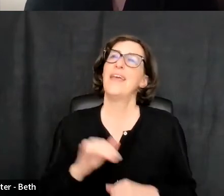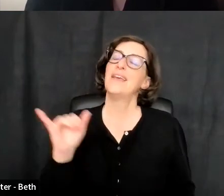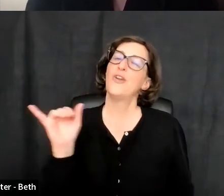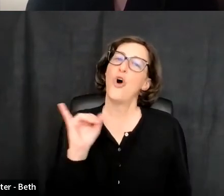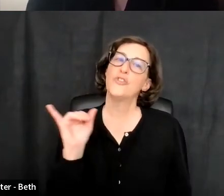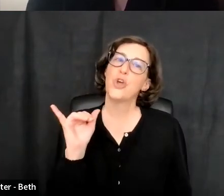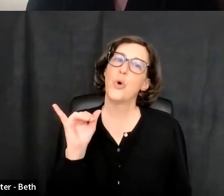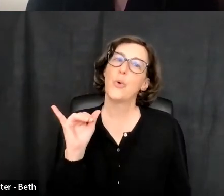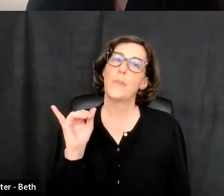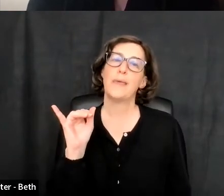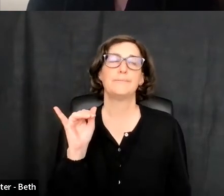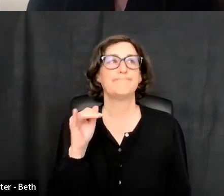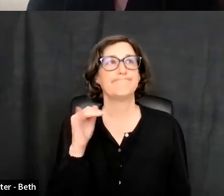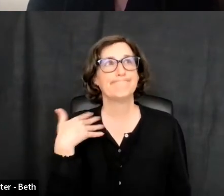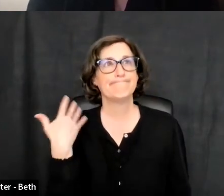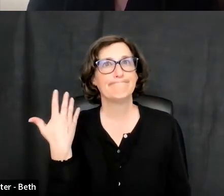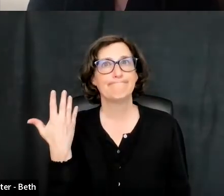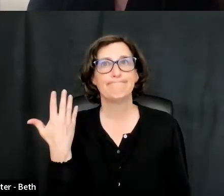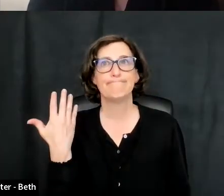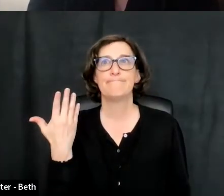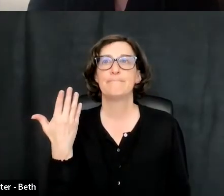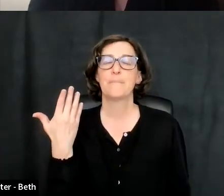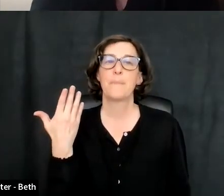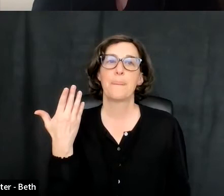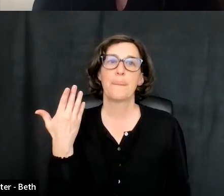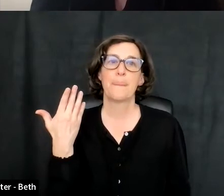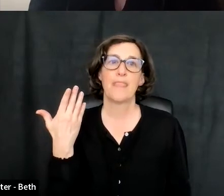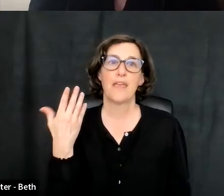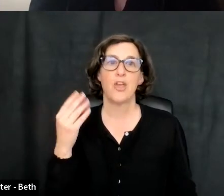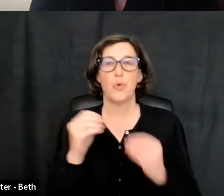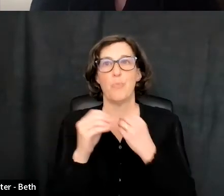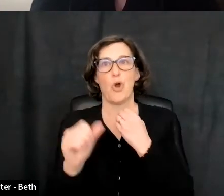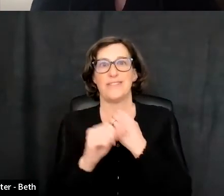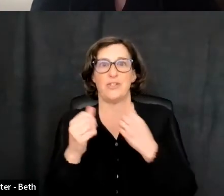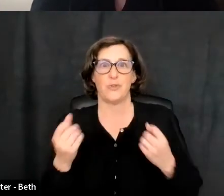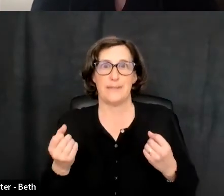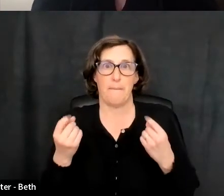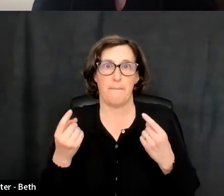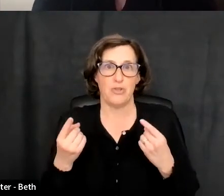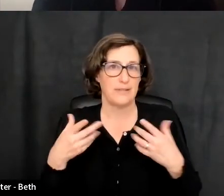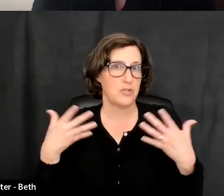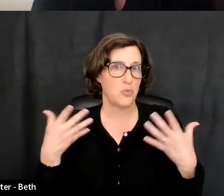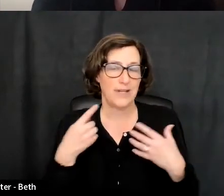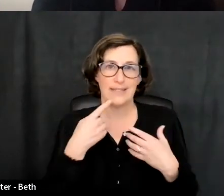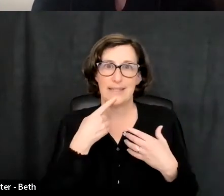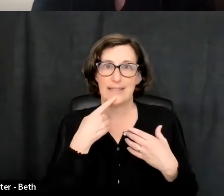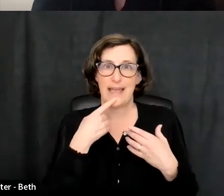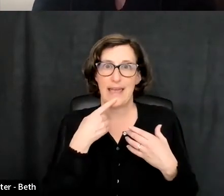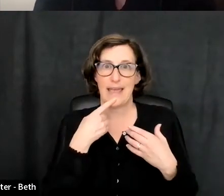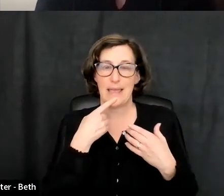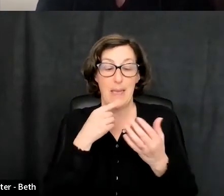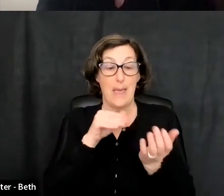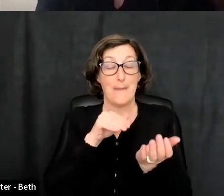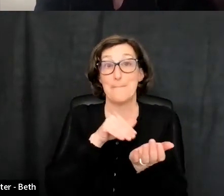the impulse to, or like, you know, an even more dangerous and more subtle impulse, which is to say that medicalization